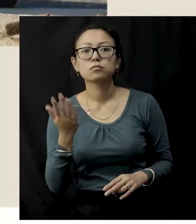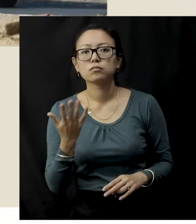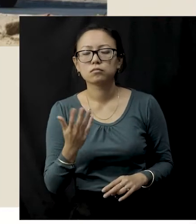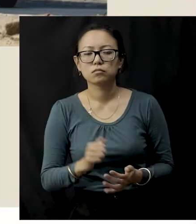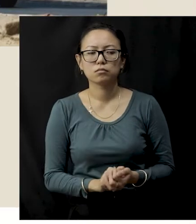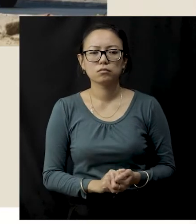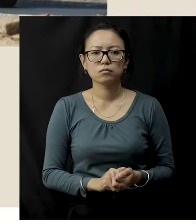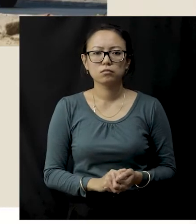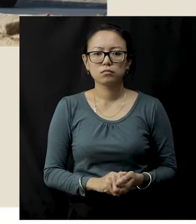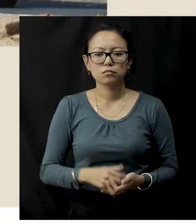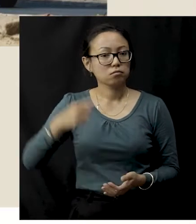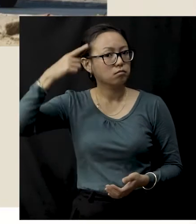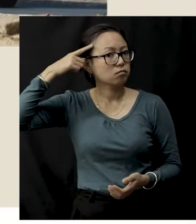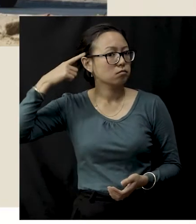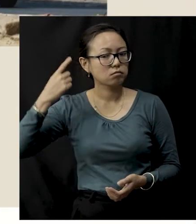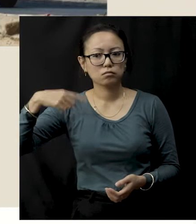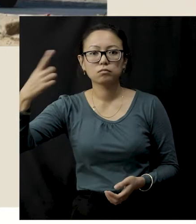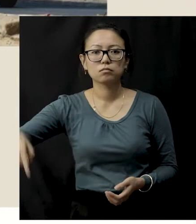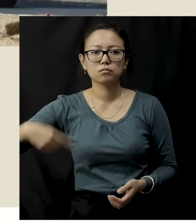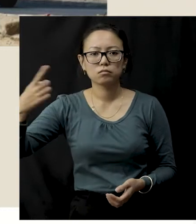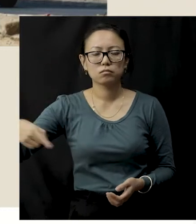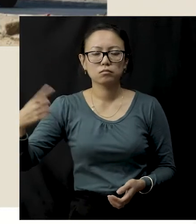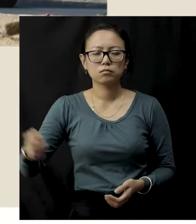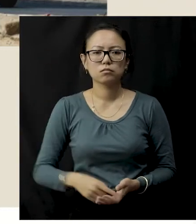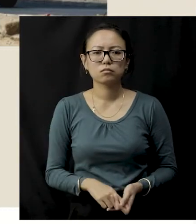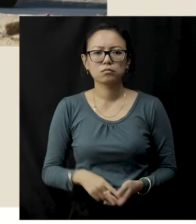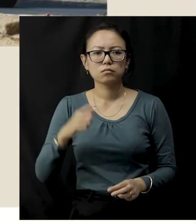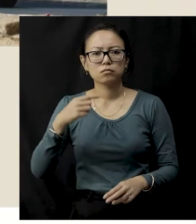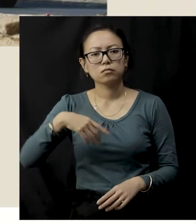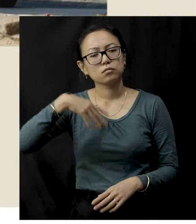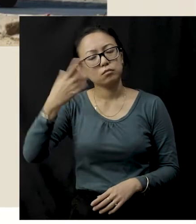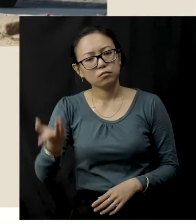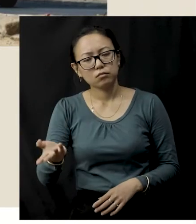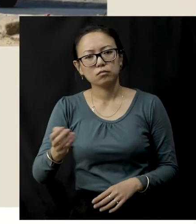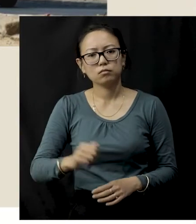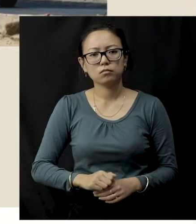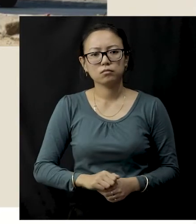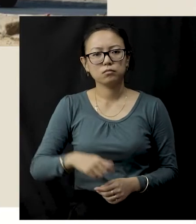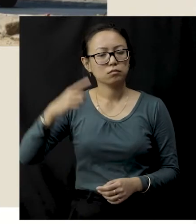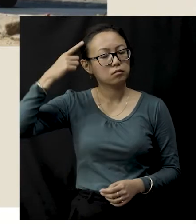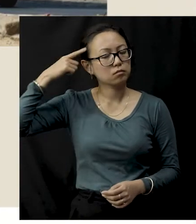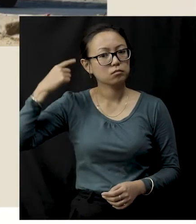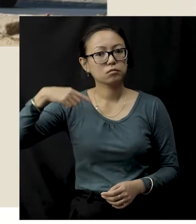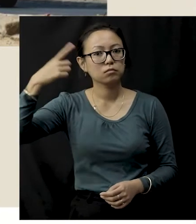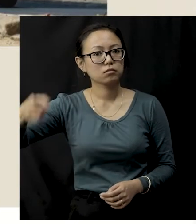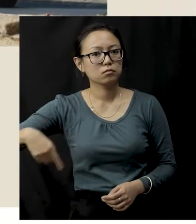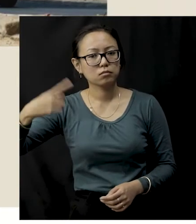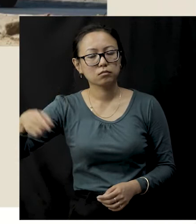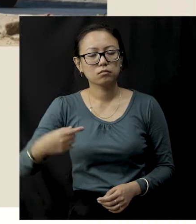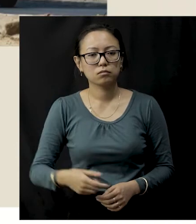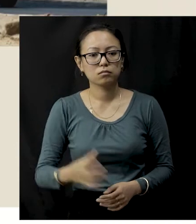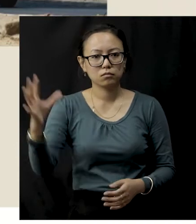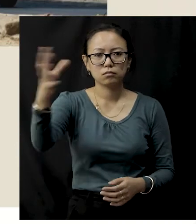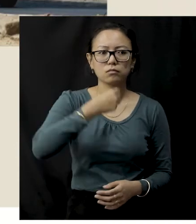right? Now, after the discovery of wheels, that was when early human beings have first found out